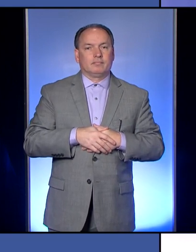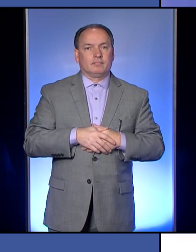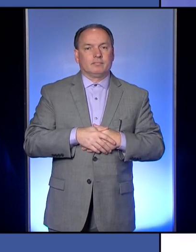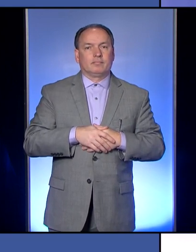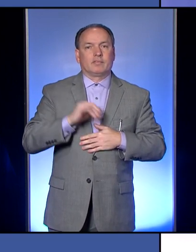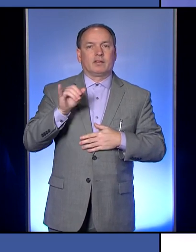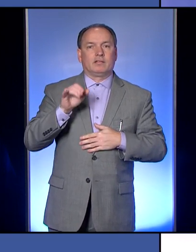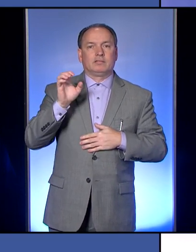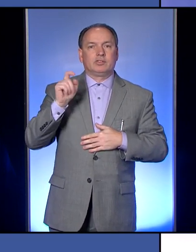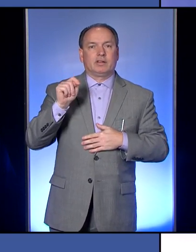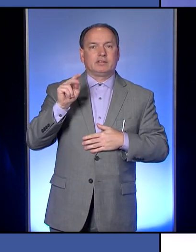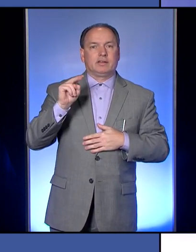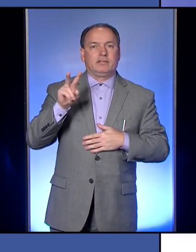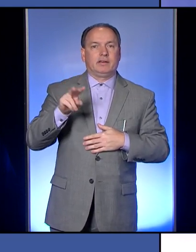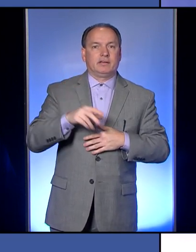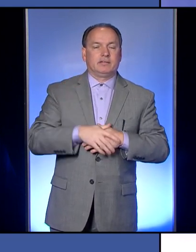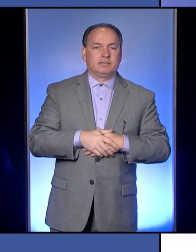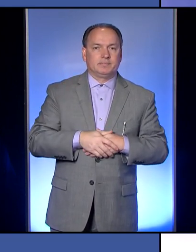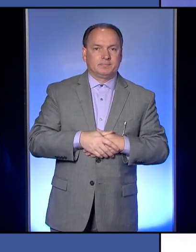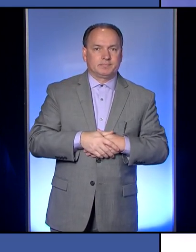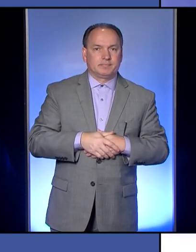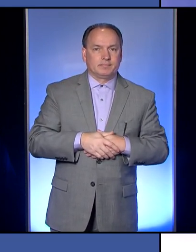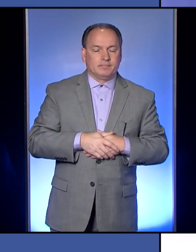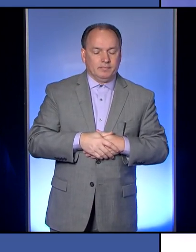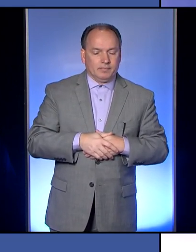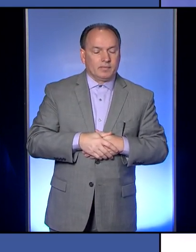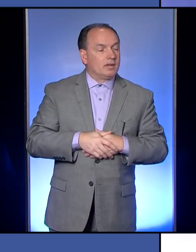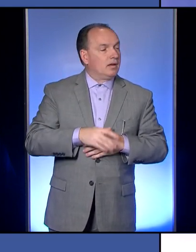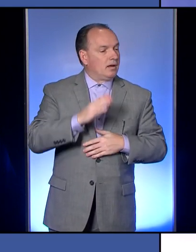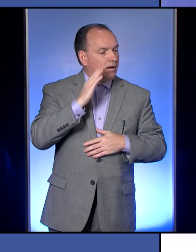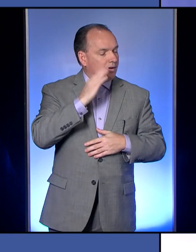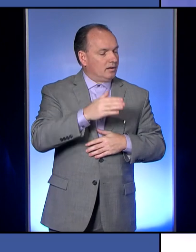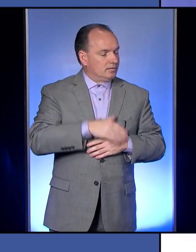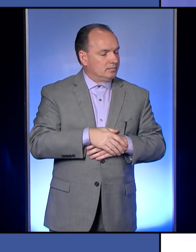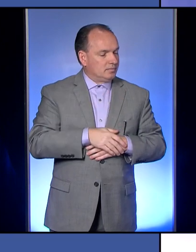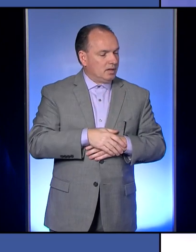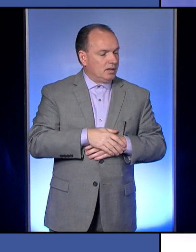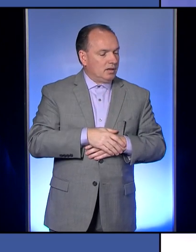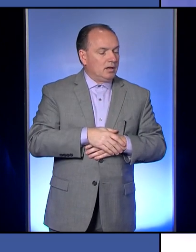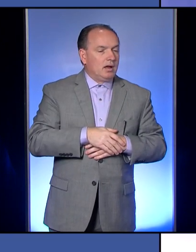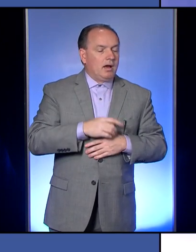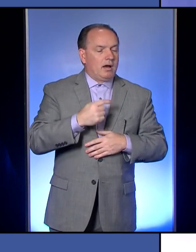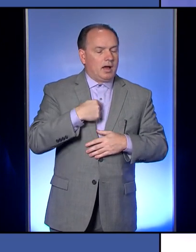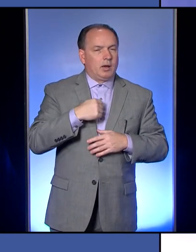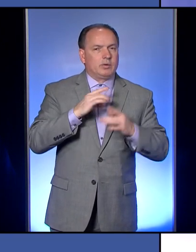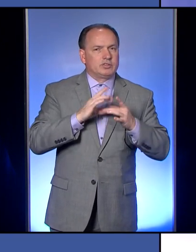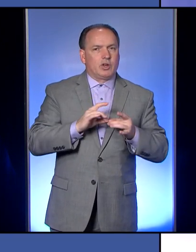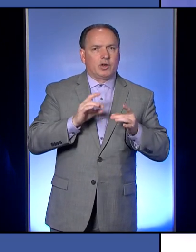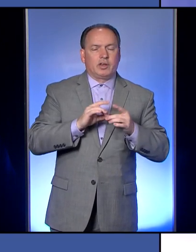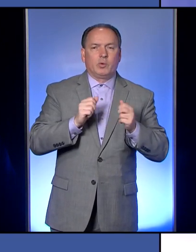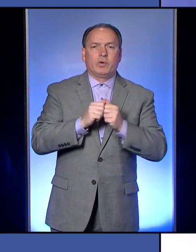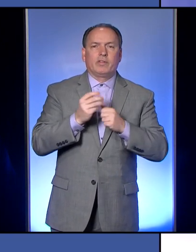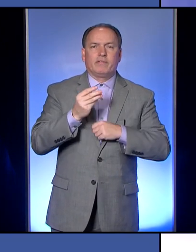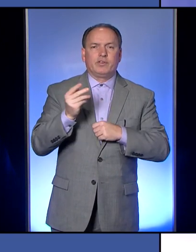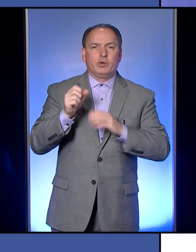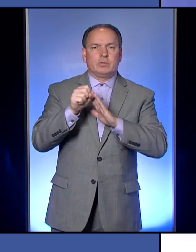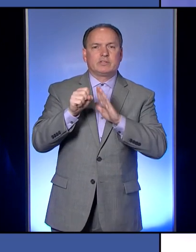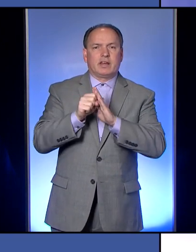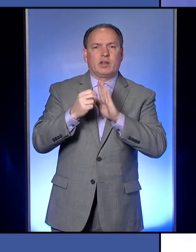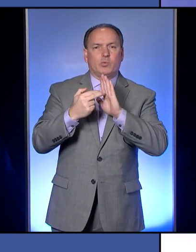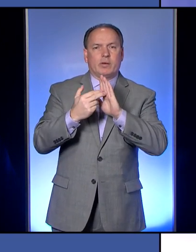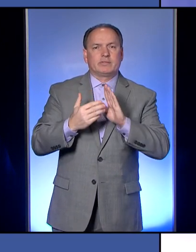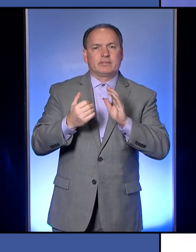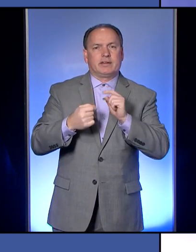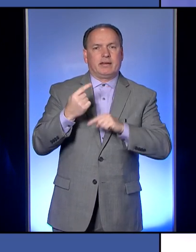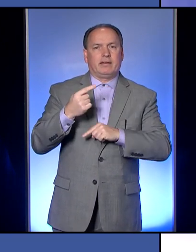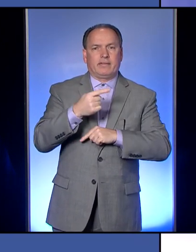Jet TV? Yep. Hi, Kathy. Samir here. So I was talking with a few state reps today, and